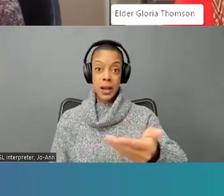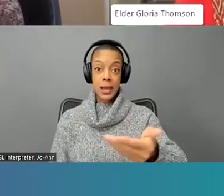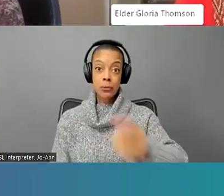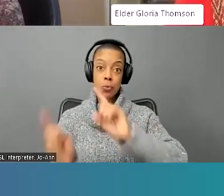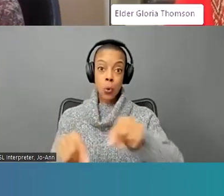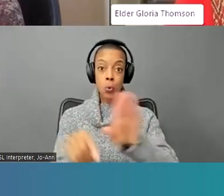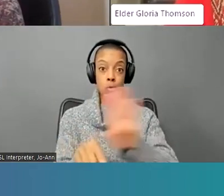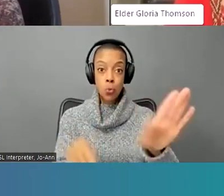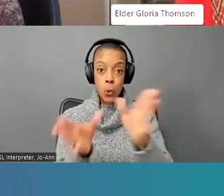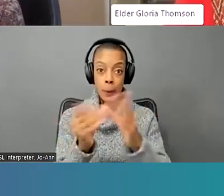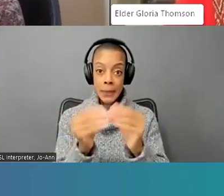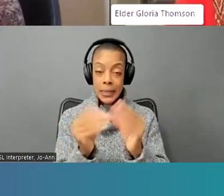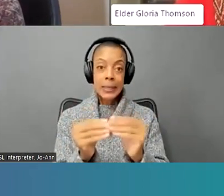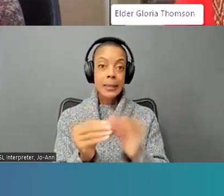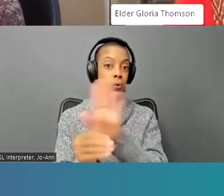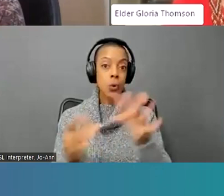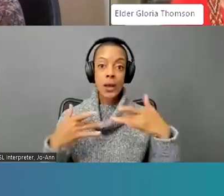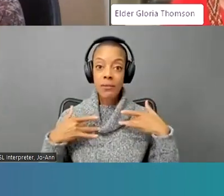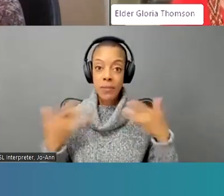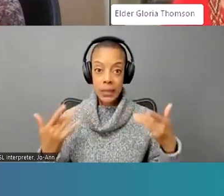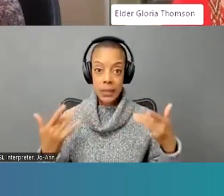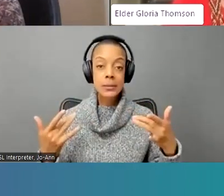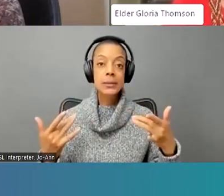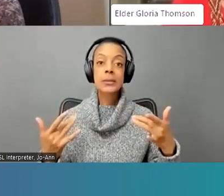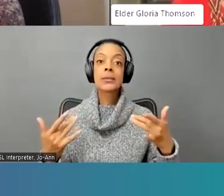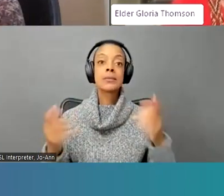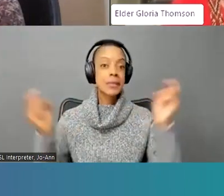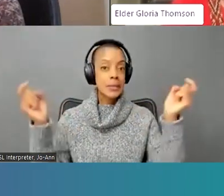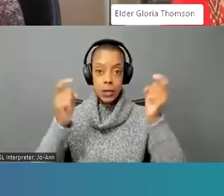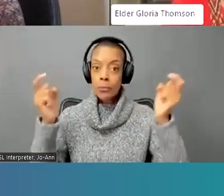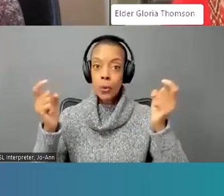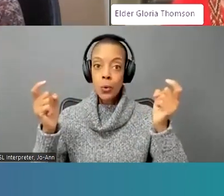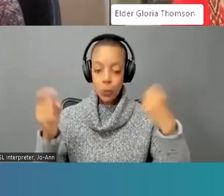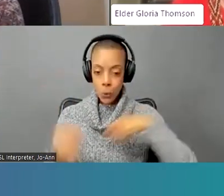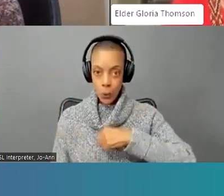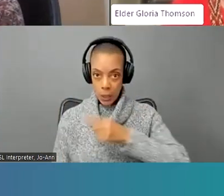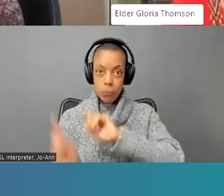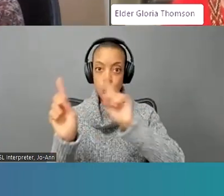or an event or a ceremony,